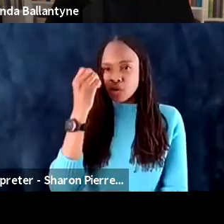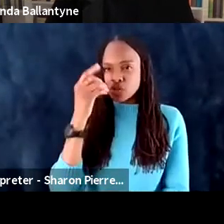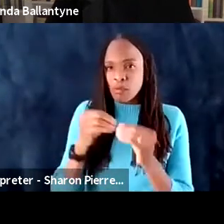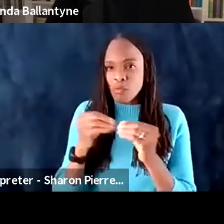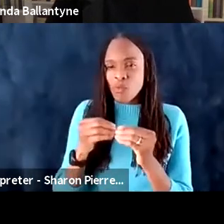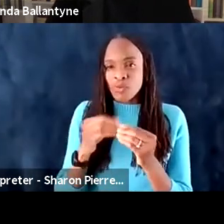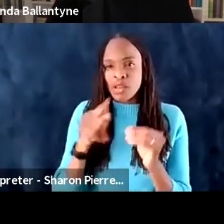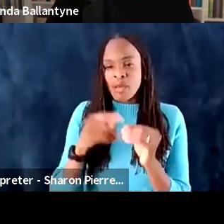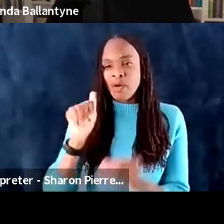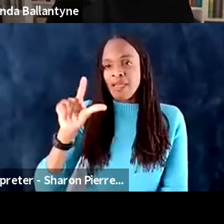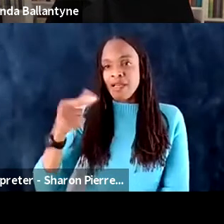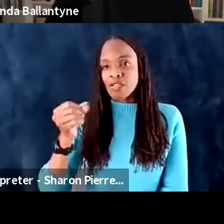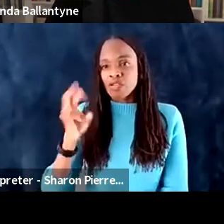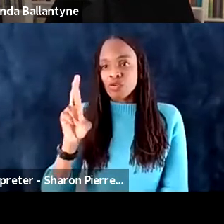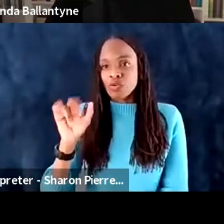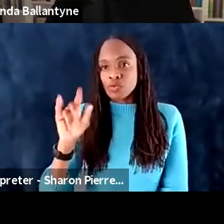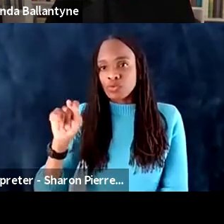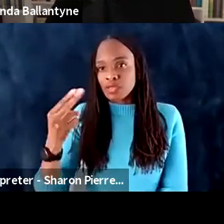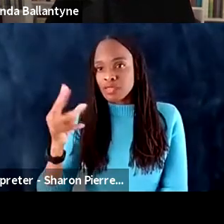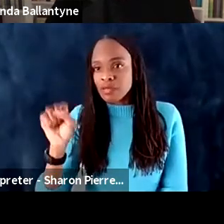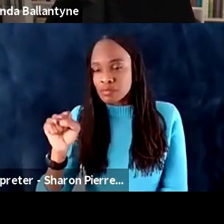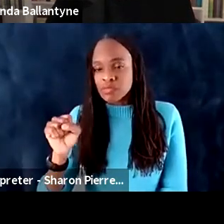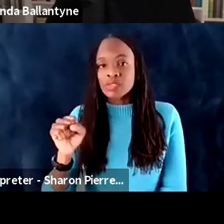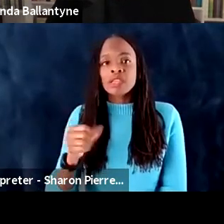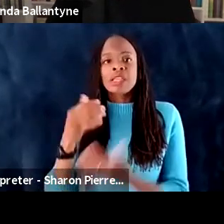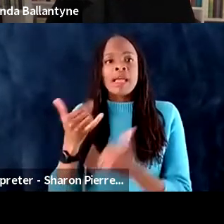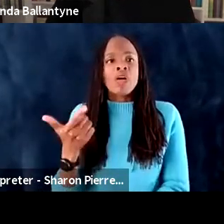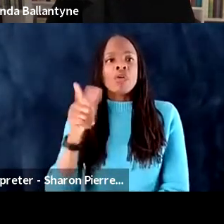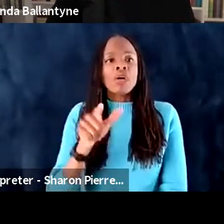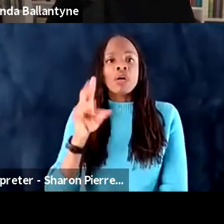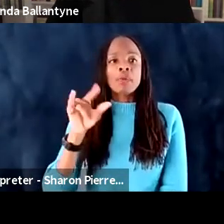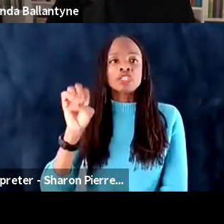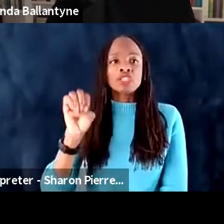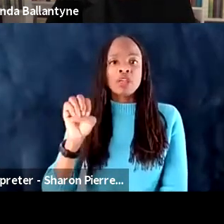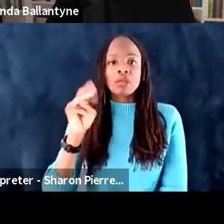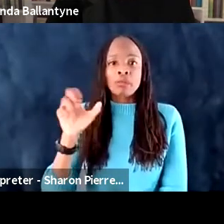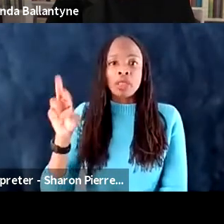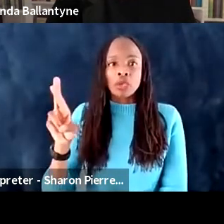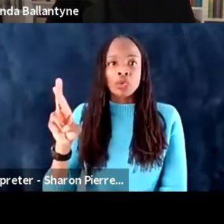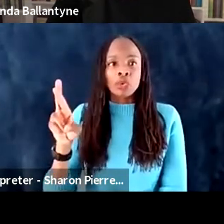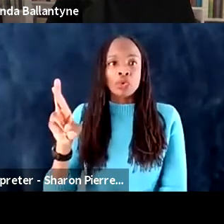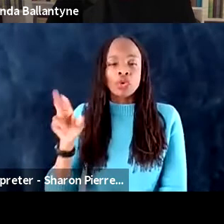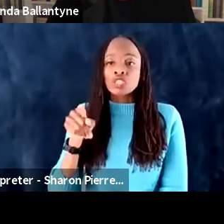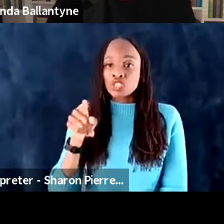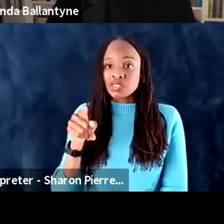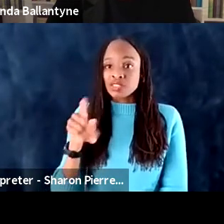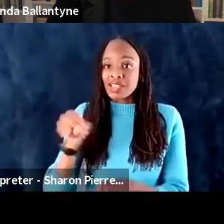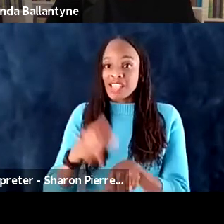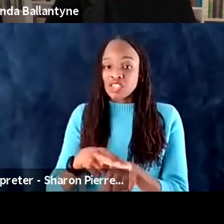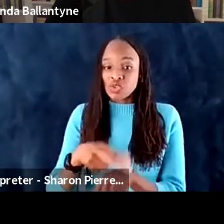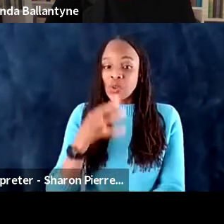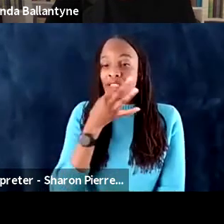how pervasive this is. I want to pass it to Michelle Miller, who's also a national expert in a lot of